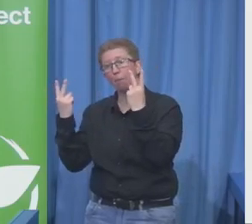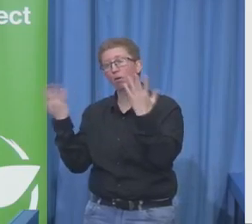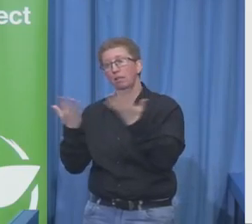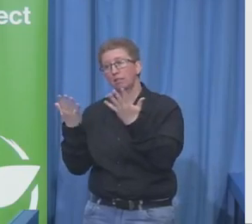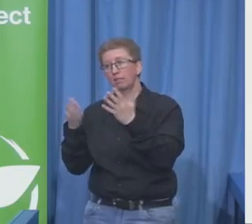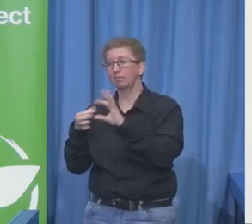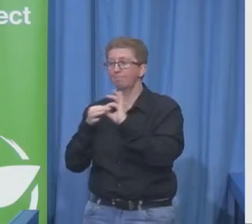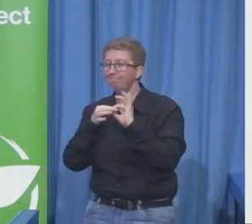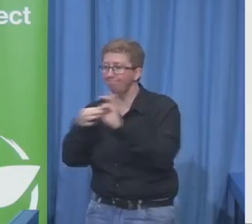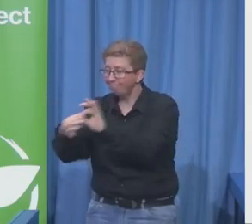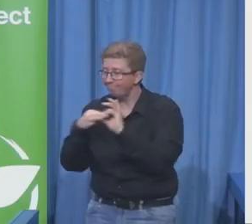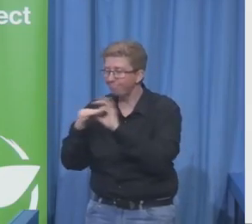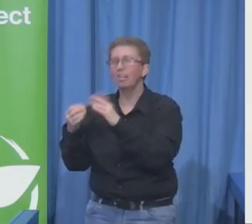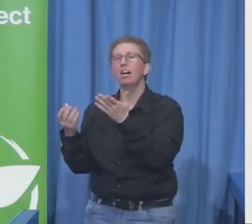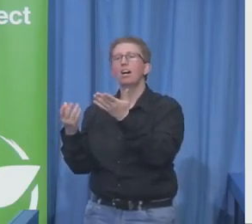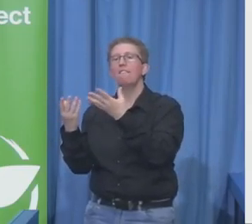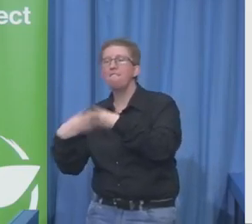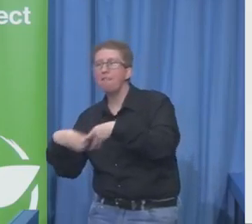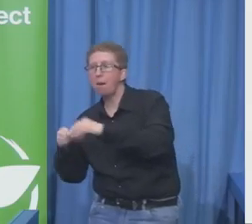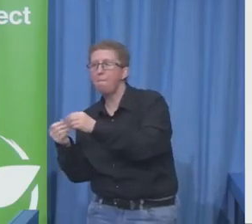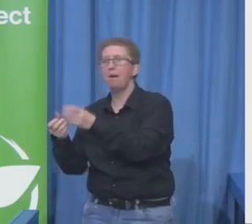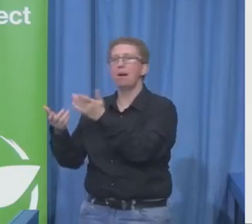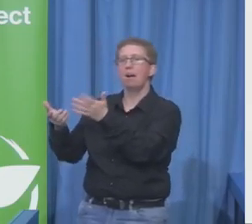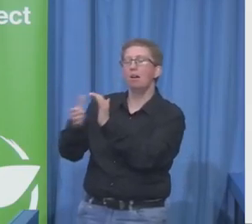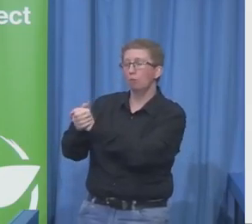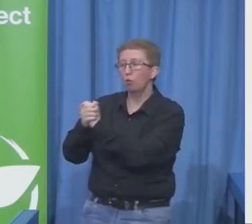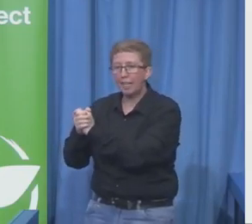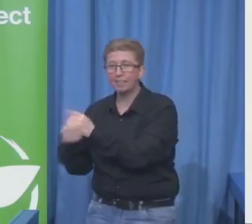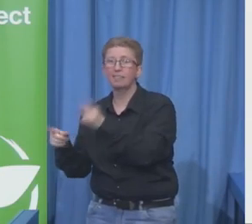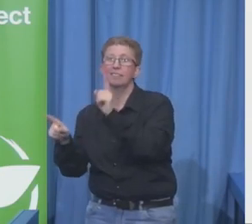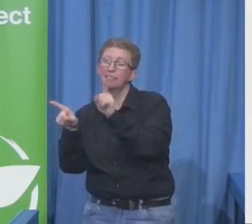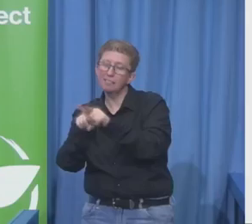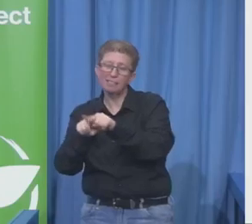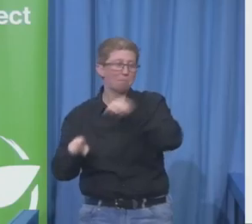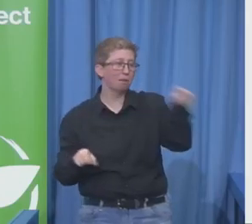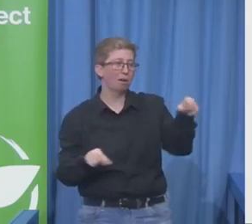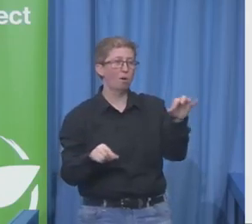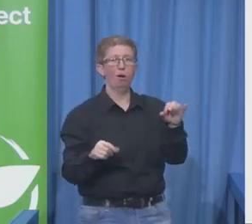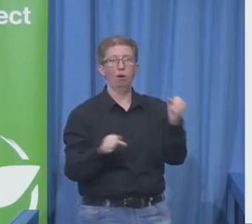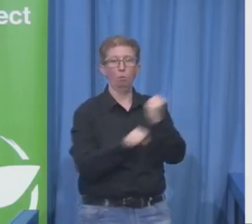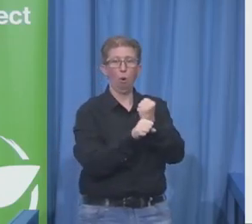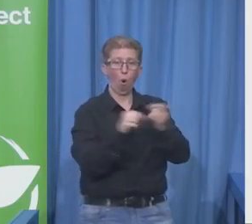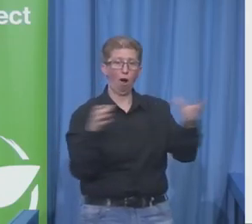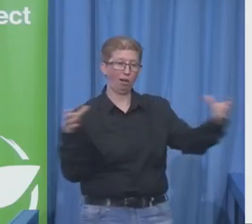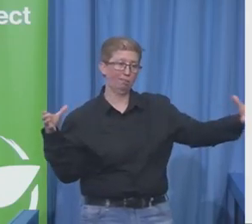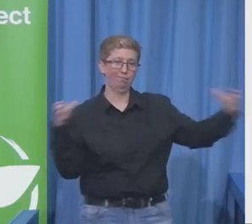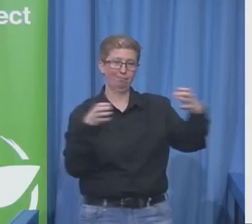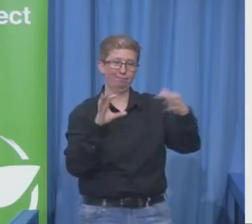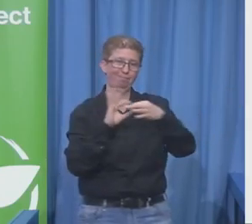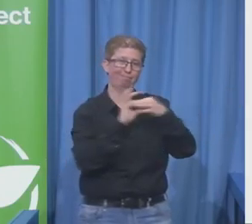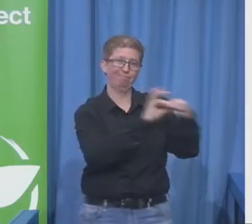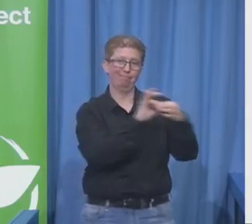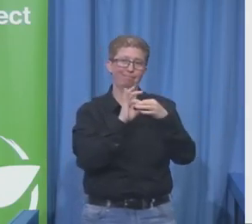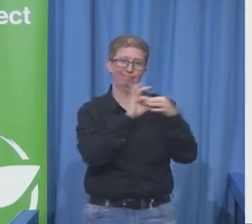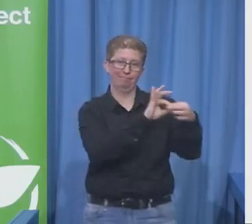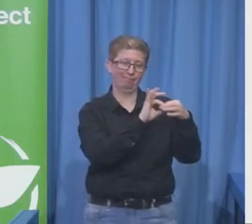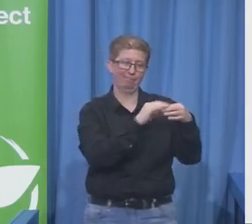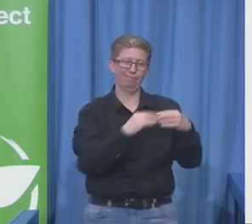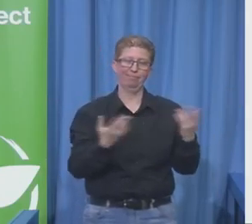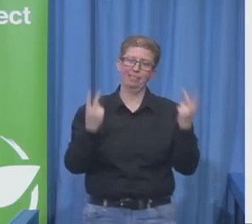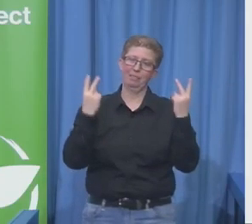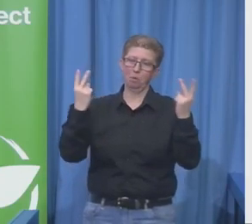I can add just a couple of comments. I mean, there are two things here. There's the acquired mental health issues through